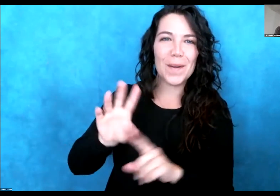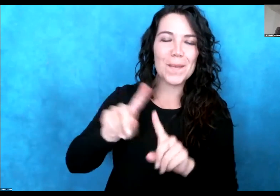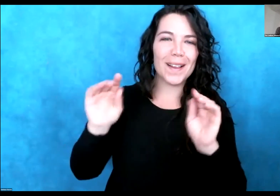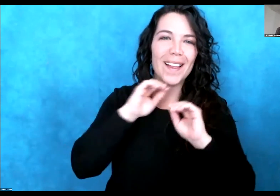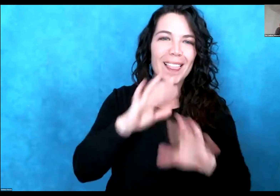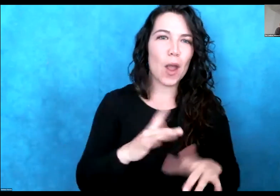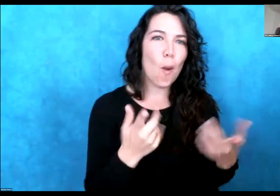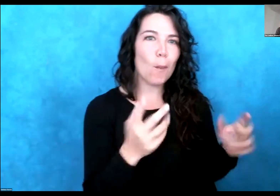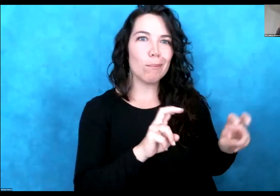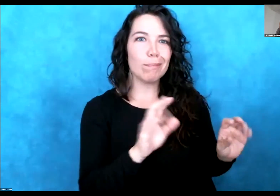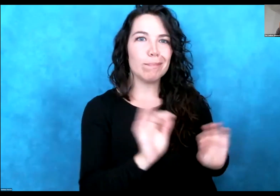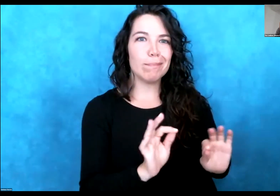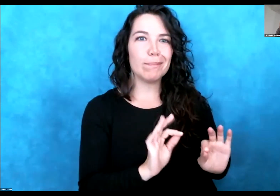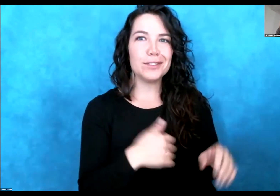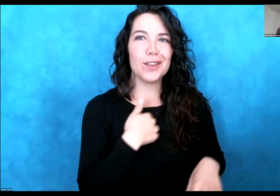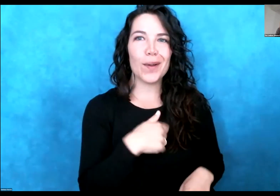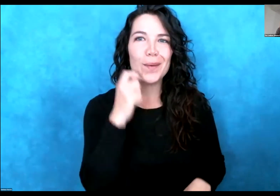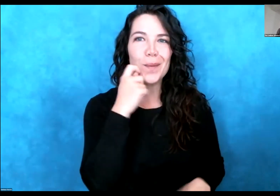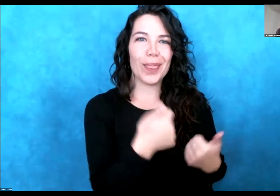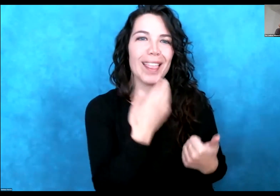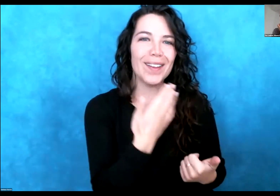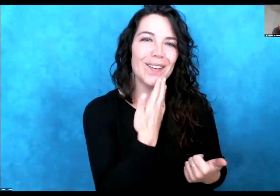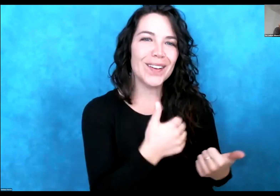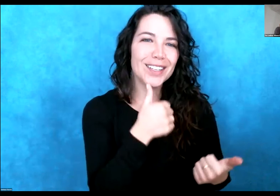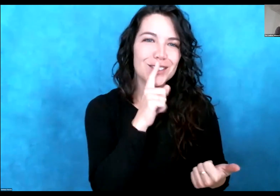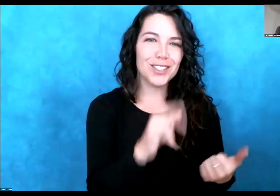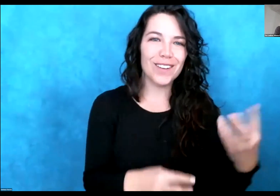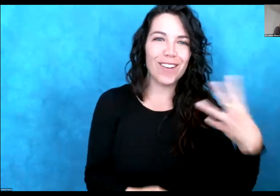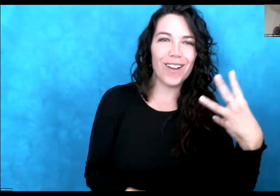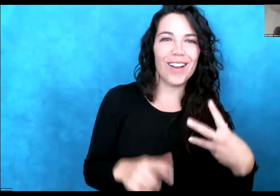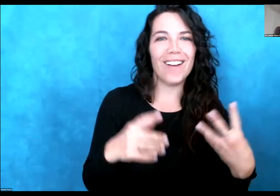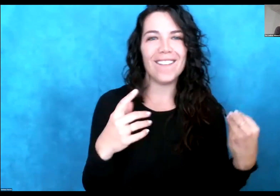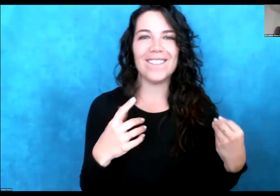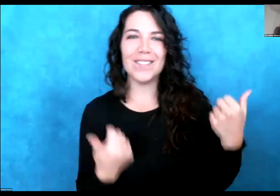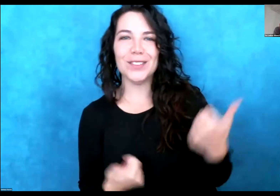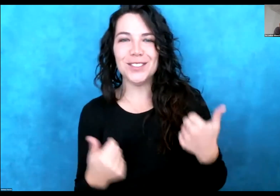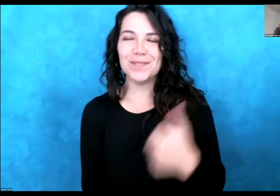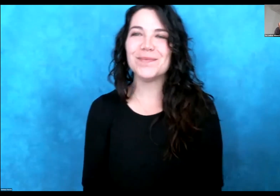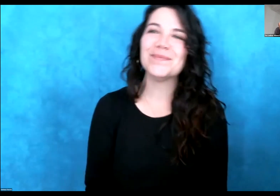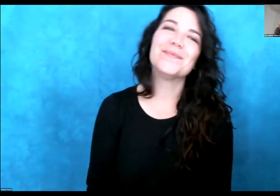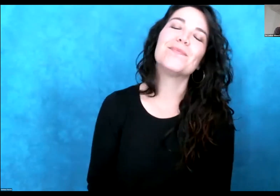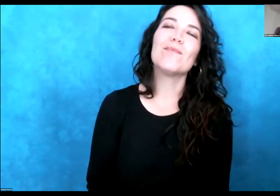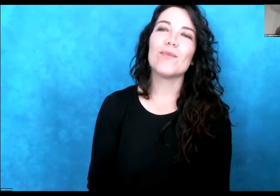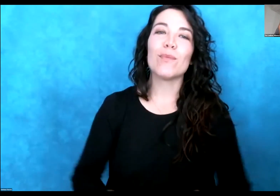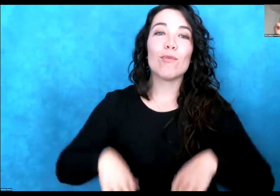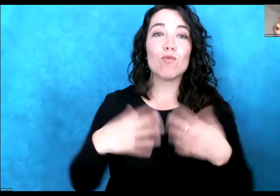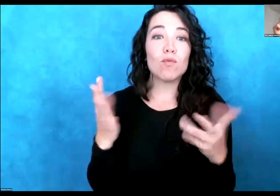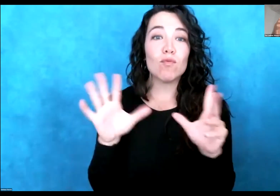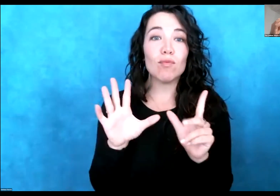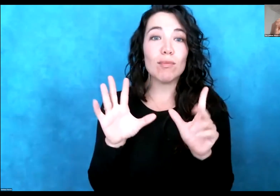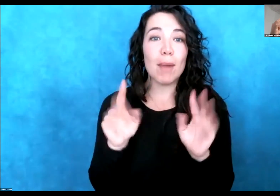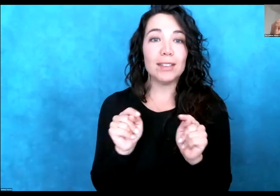Cool. Thank you. I wasn't sure if I should turn it on or leave it off. So yeah, like I was saying, that the coaches, we realized that there's